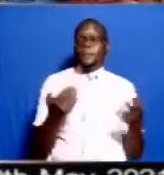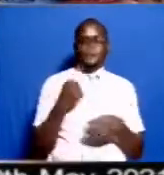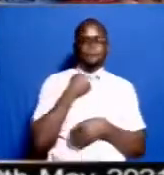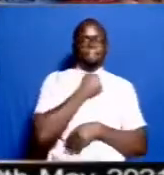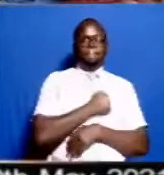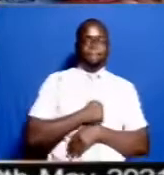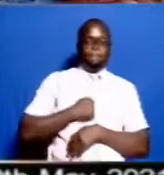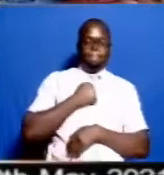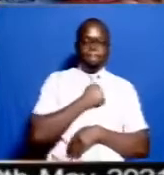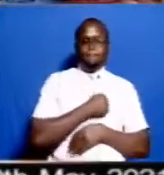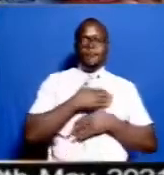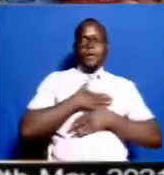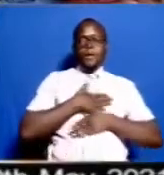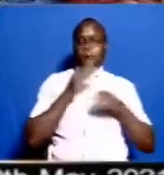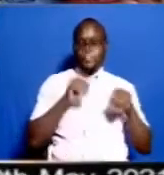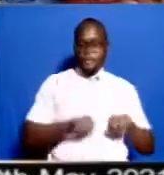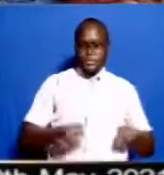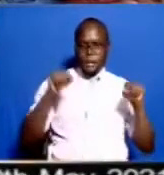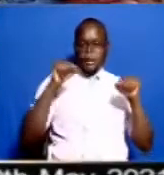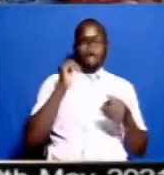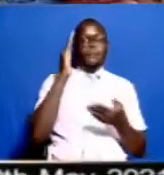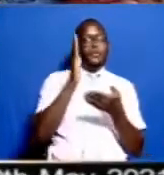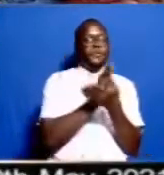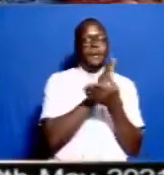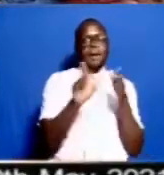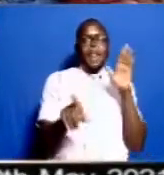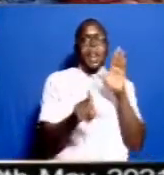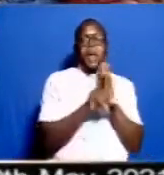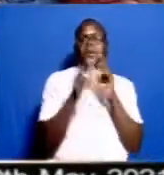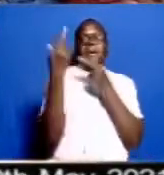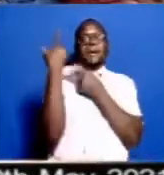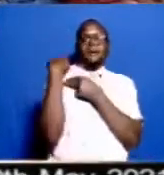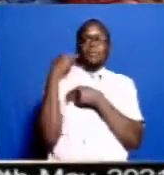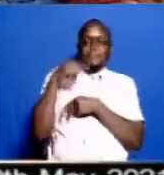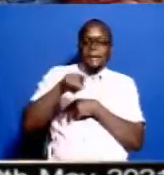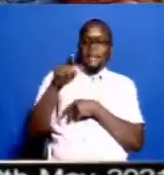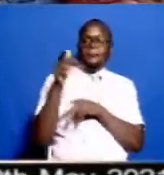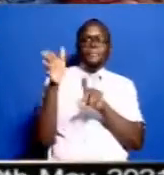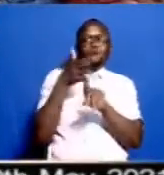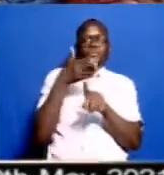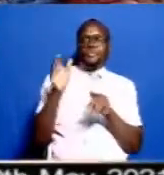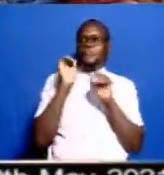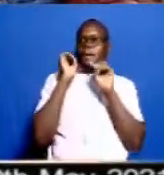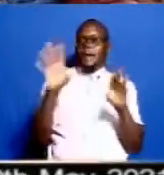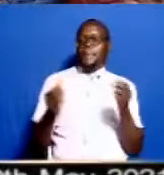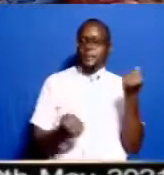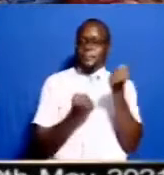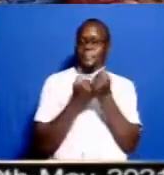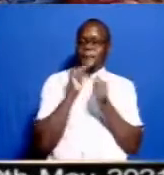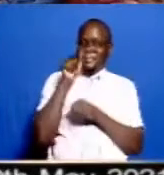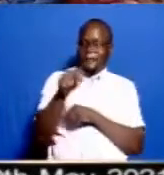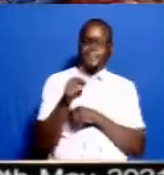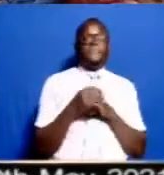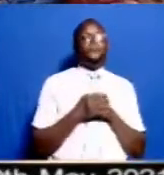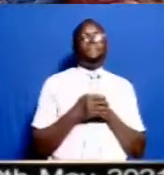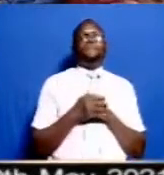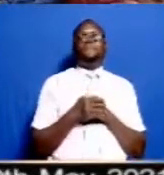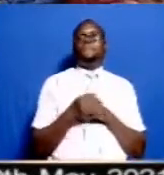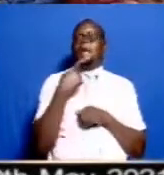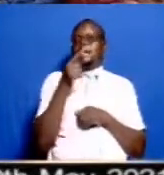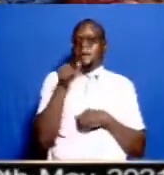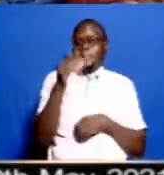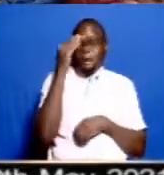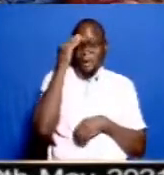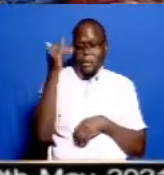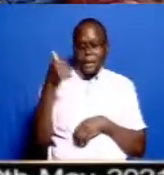the Honorable Chair of Delegated Legislation, he has not convinced me to support this motion. I say so